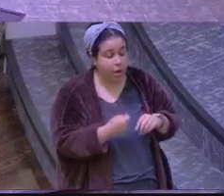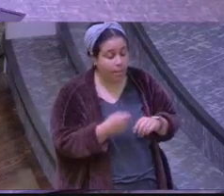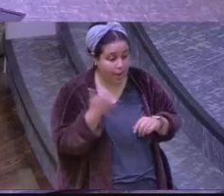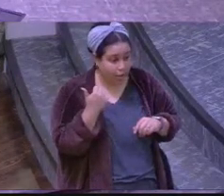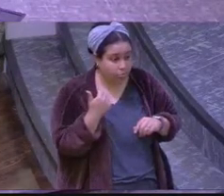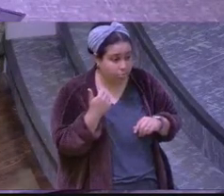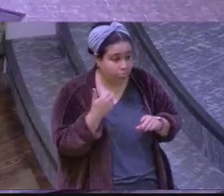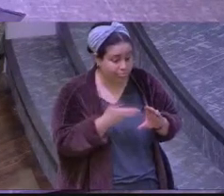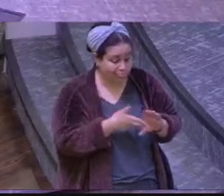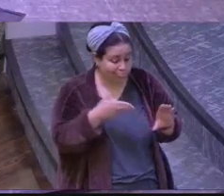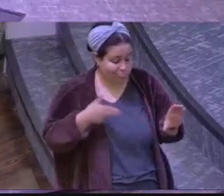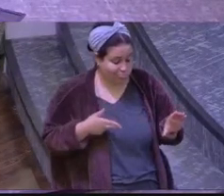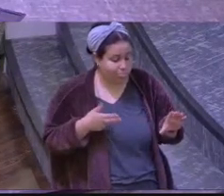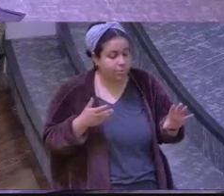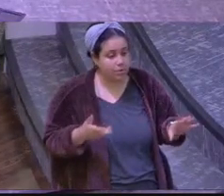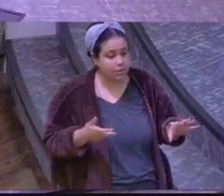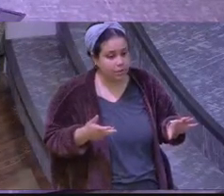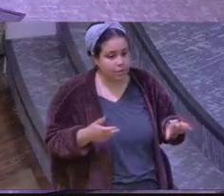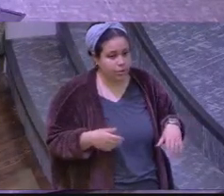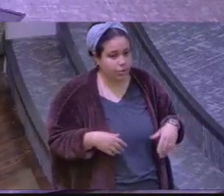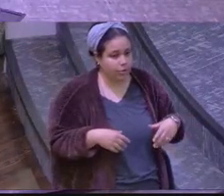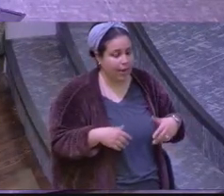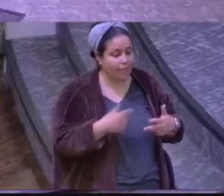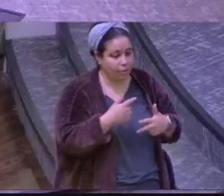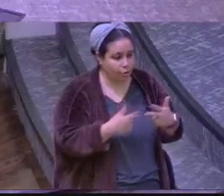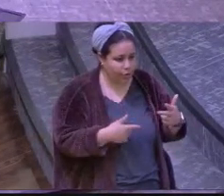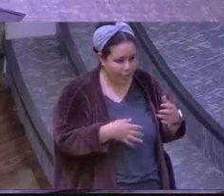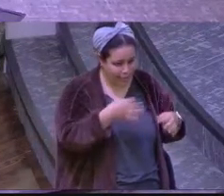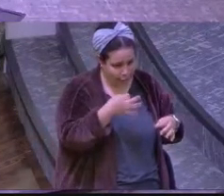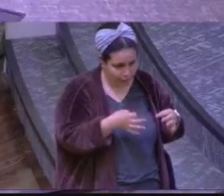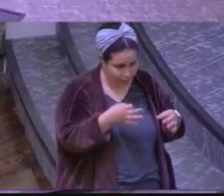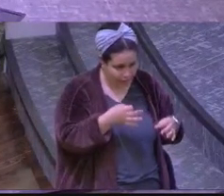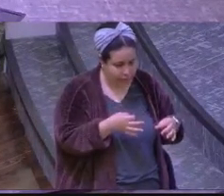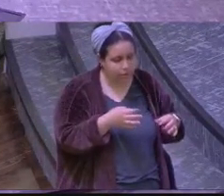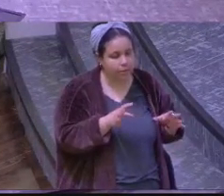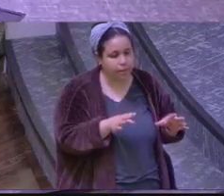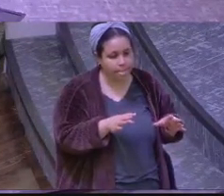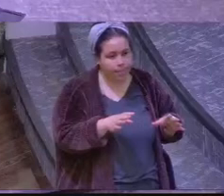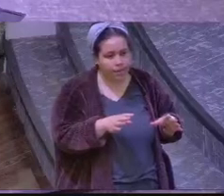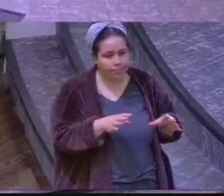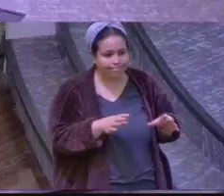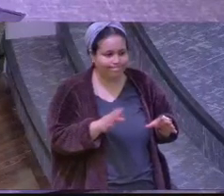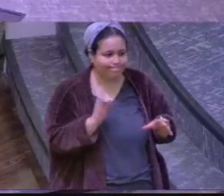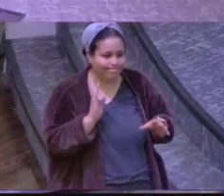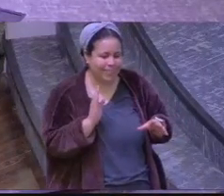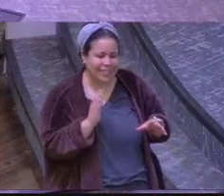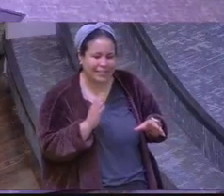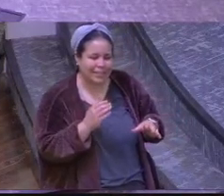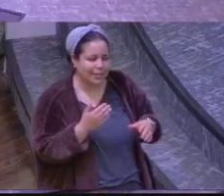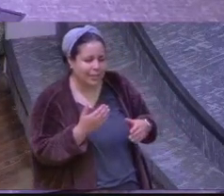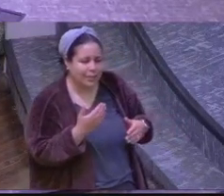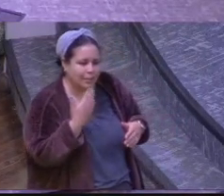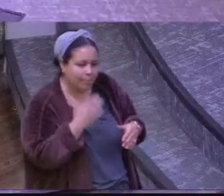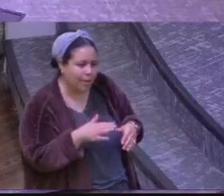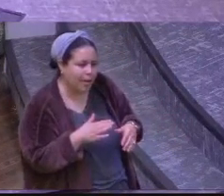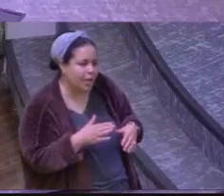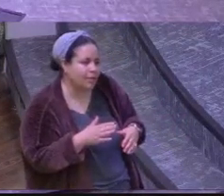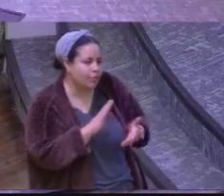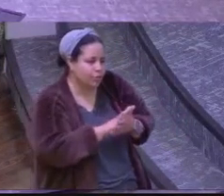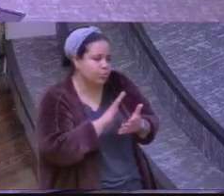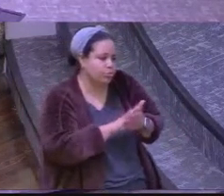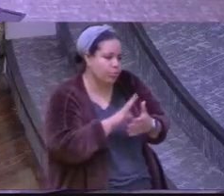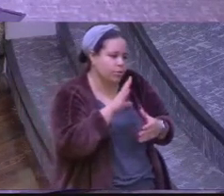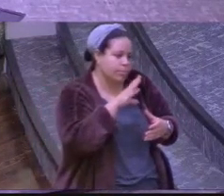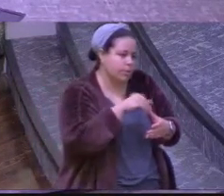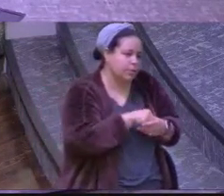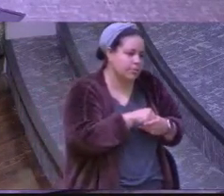have to, like millage rate hearings, you would have three hearings to say why it's gonna be detrimental to our school system to do that. Mm-hmm.